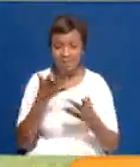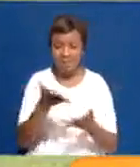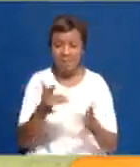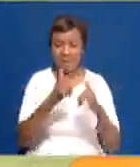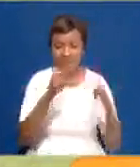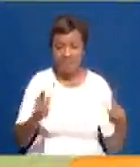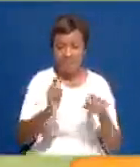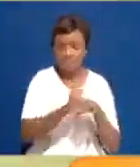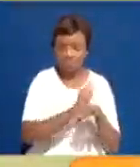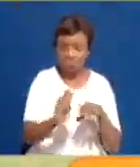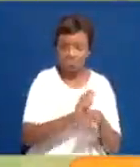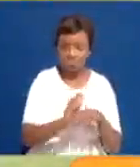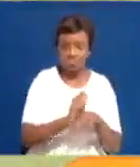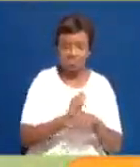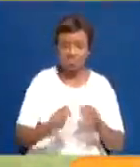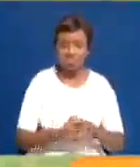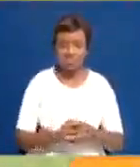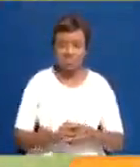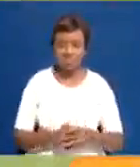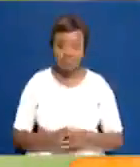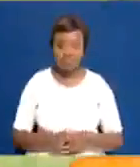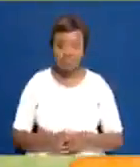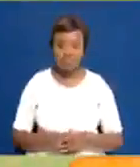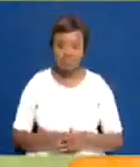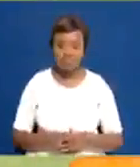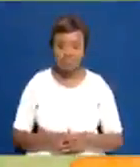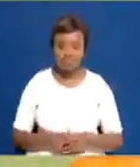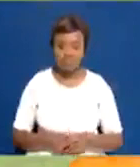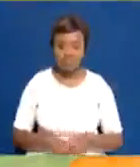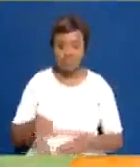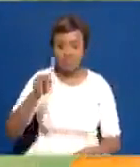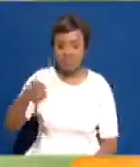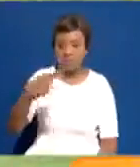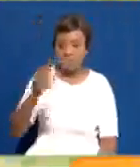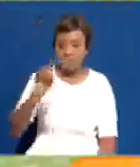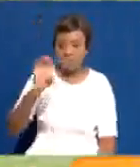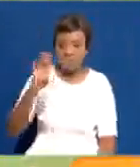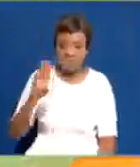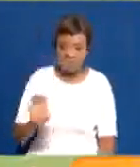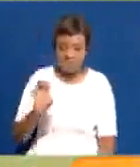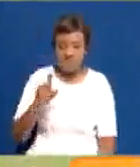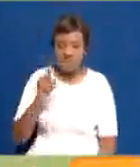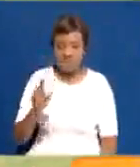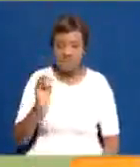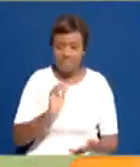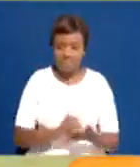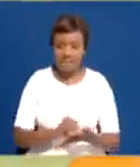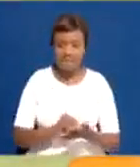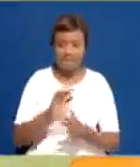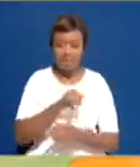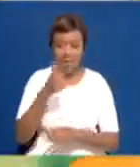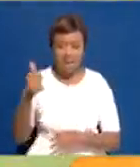handful of foreign-based players arriving at their base in Kasarani. Phoebe Owiti is one of the players arriving from her Turkish